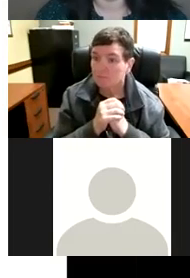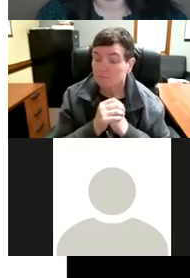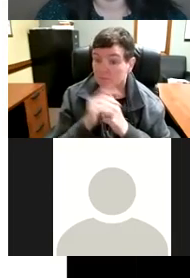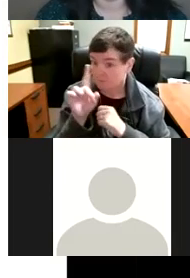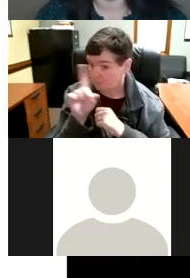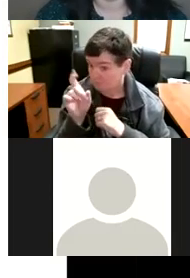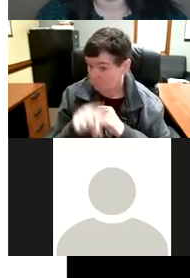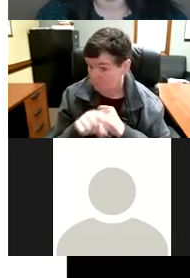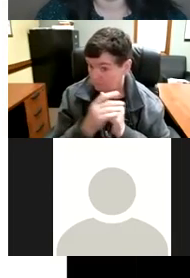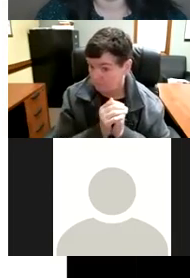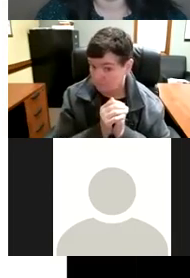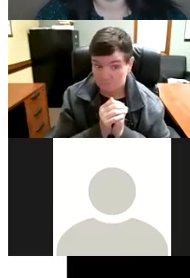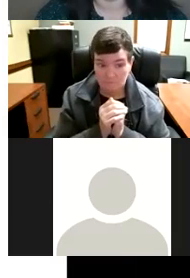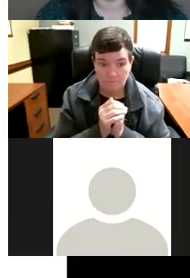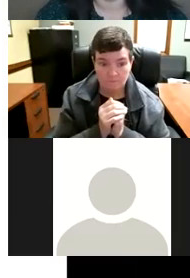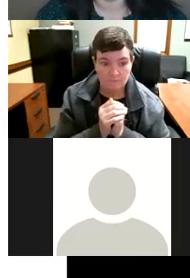mad.